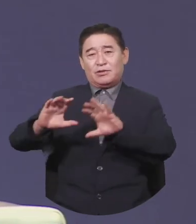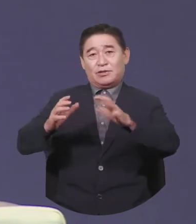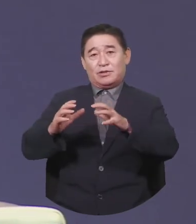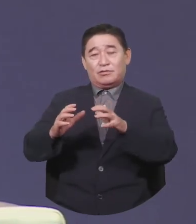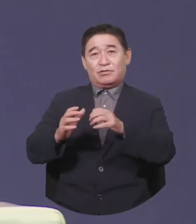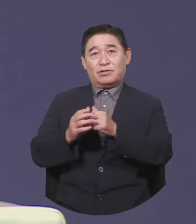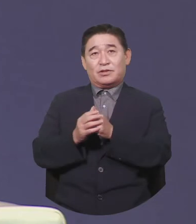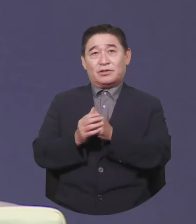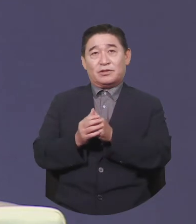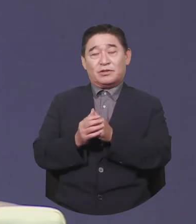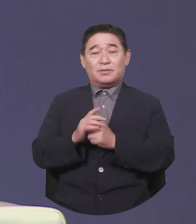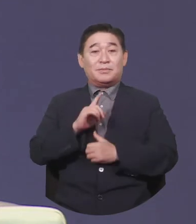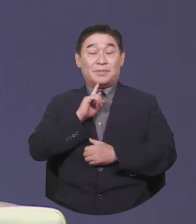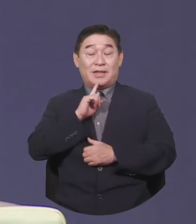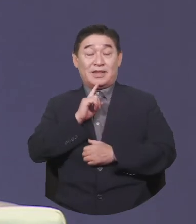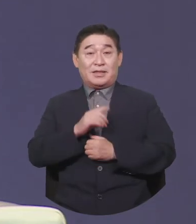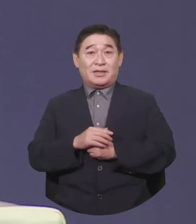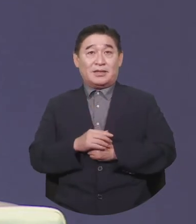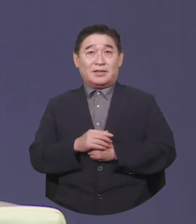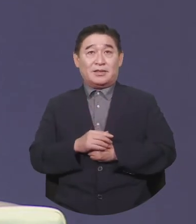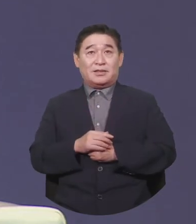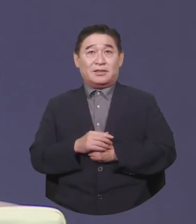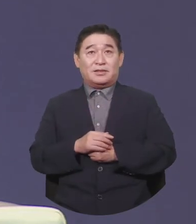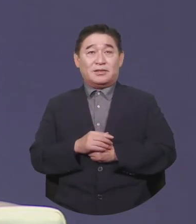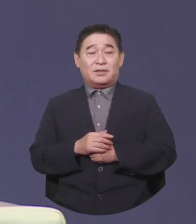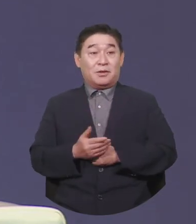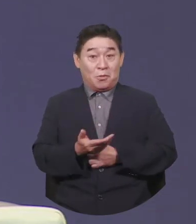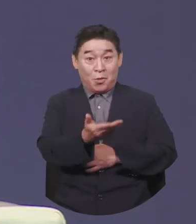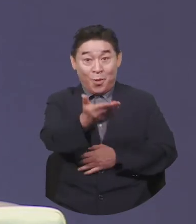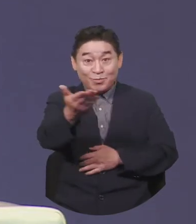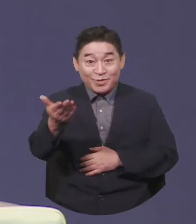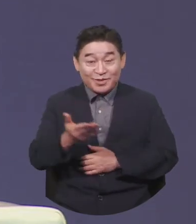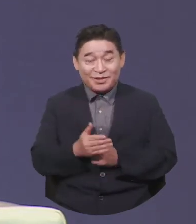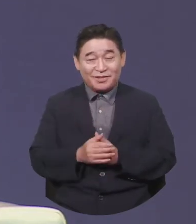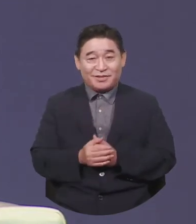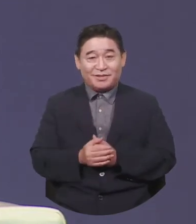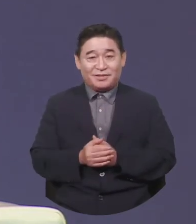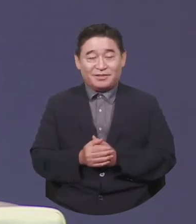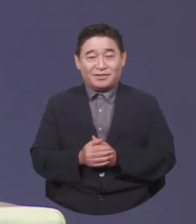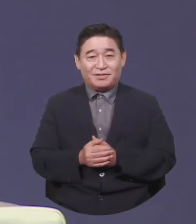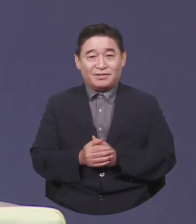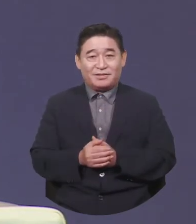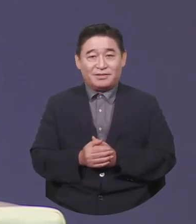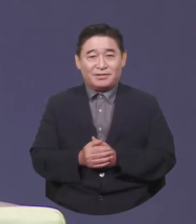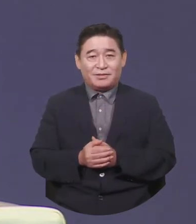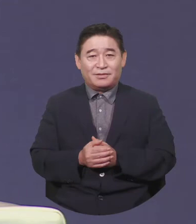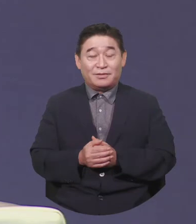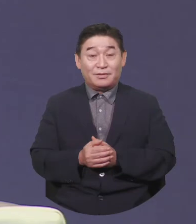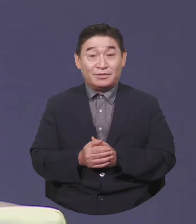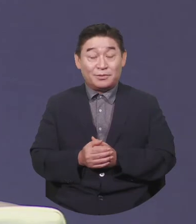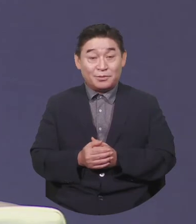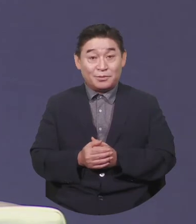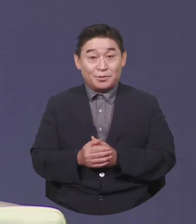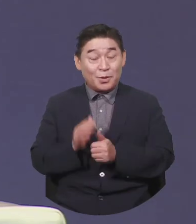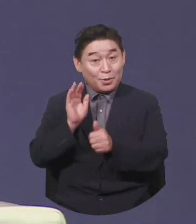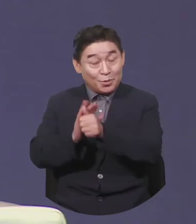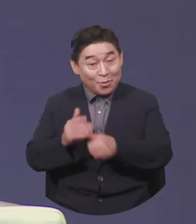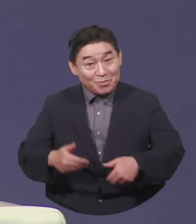yes, you need, and we will help you, and we will have the international system assist